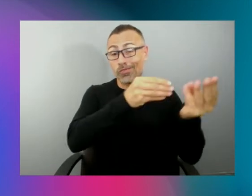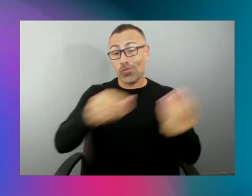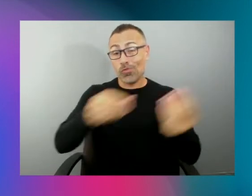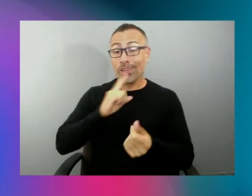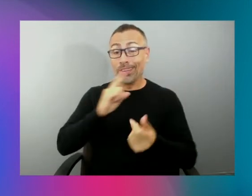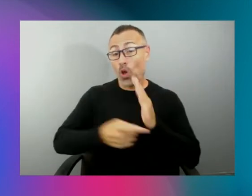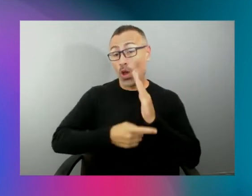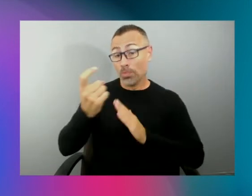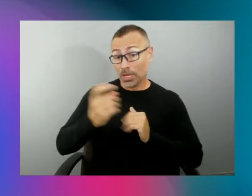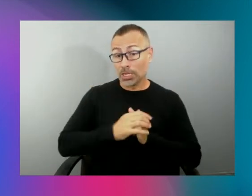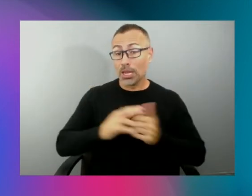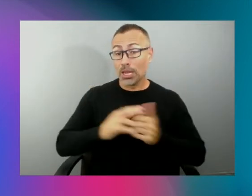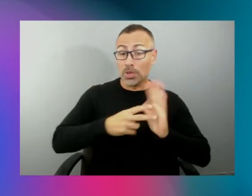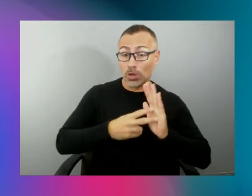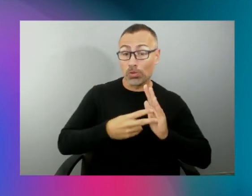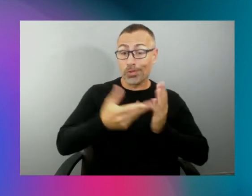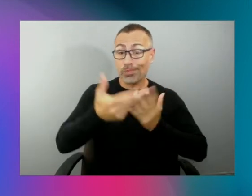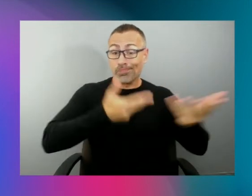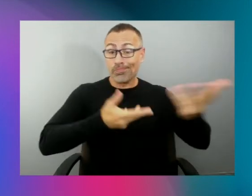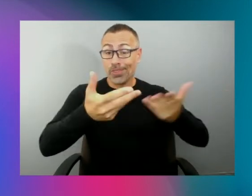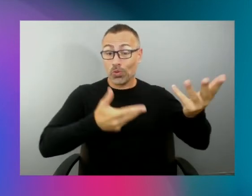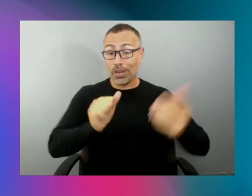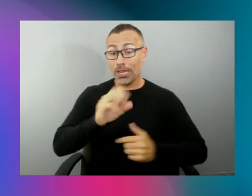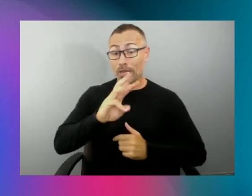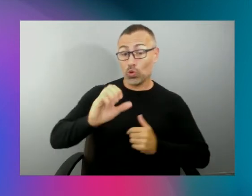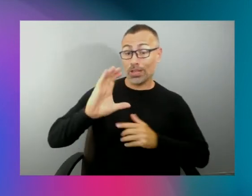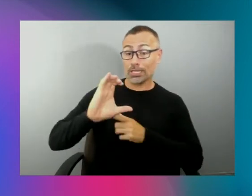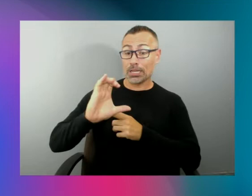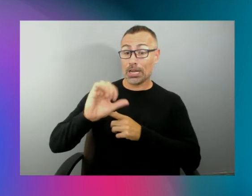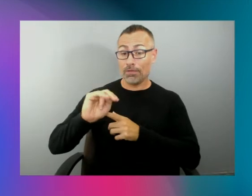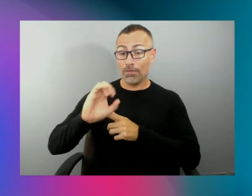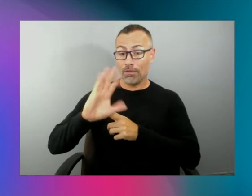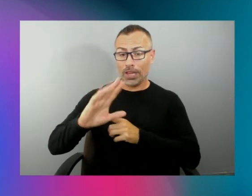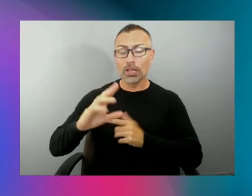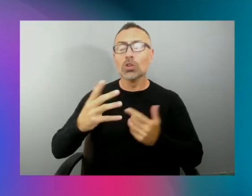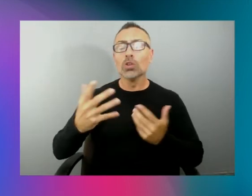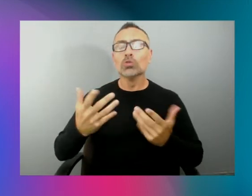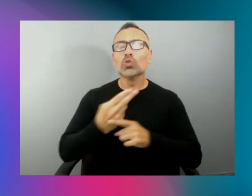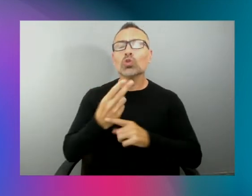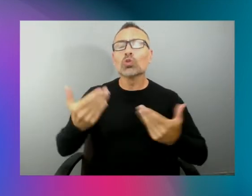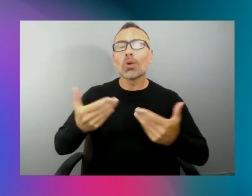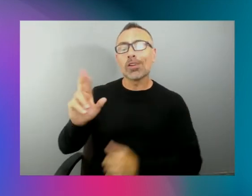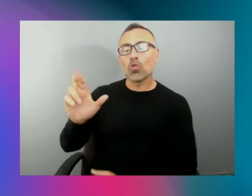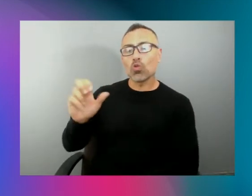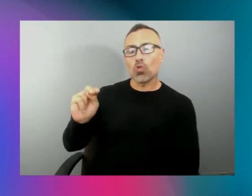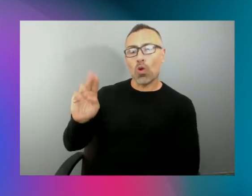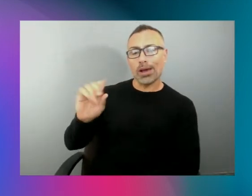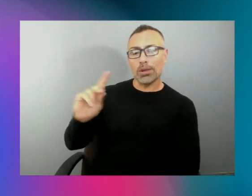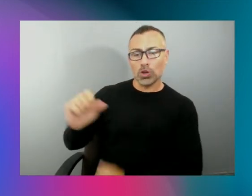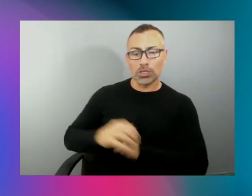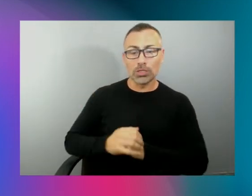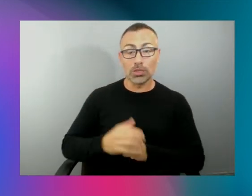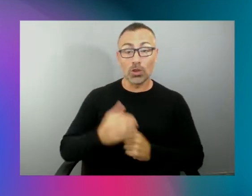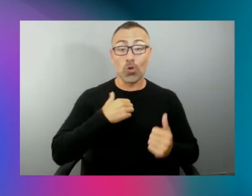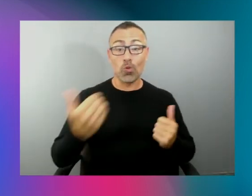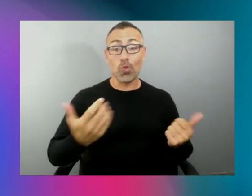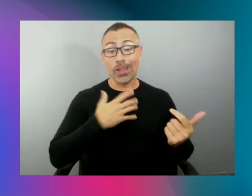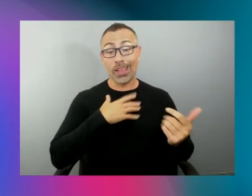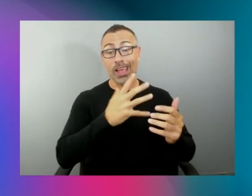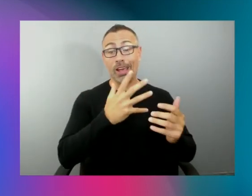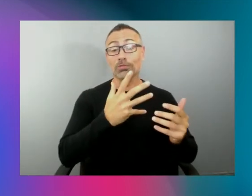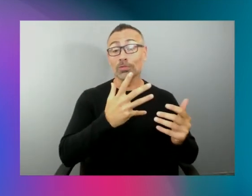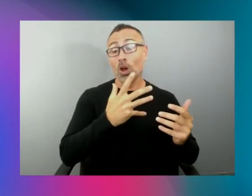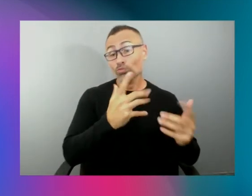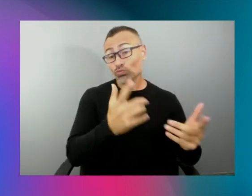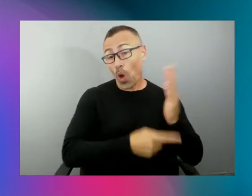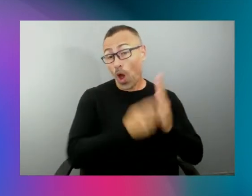AWS config saying that, OK, use this runbook to do this. And we have two options here. We have automatic remediation. We have a manual remediation. Yeah. Right?